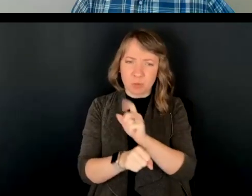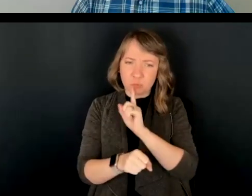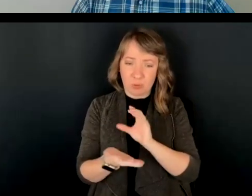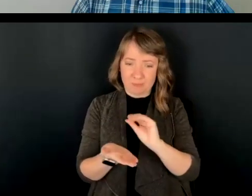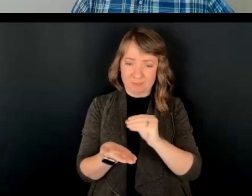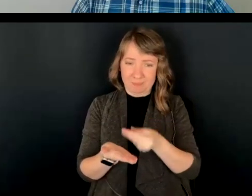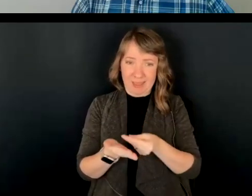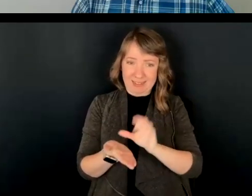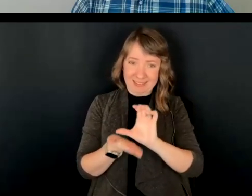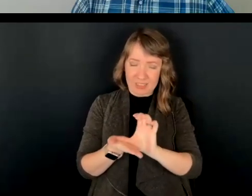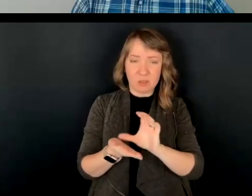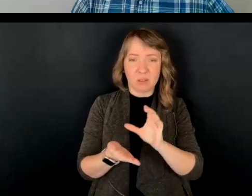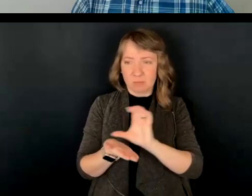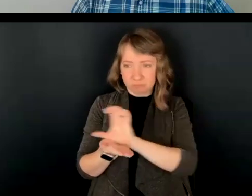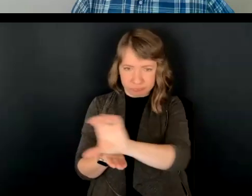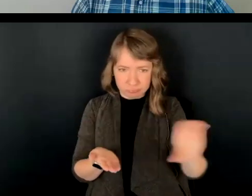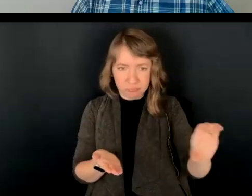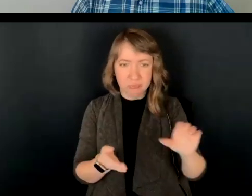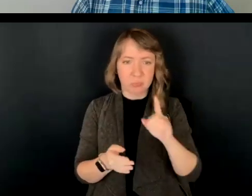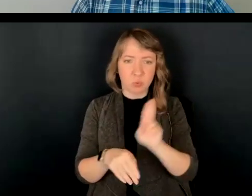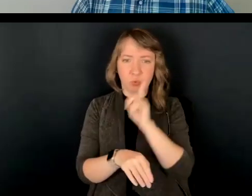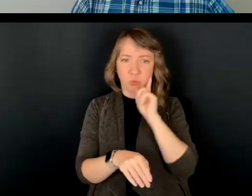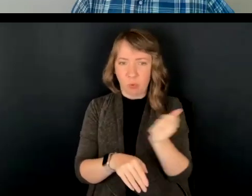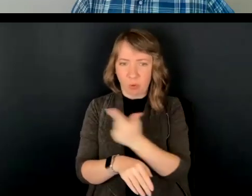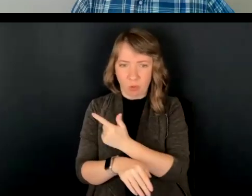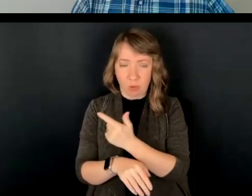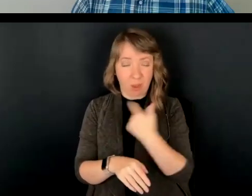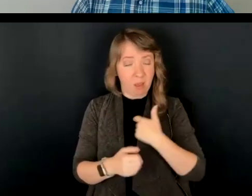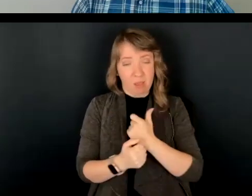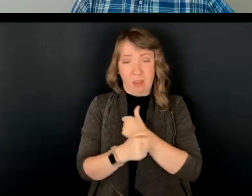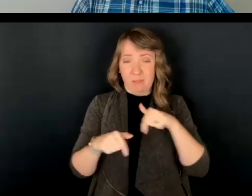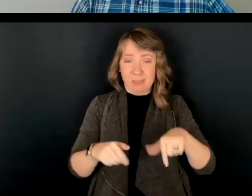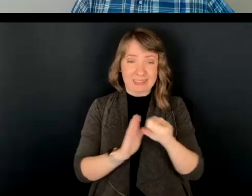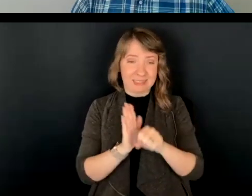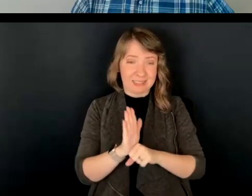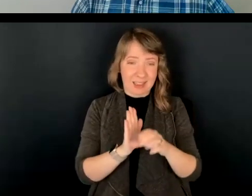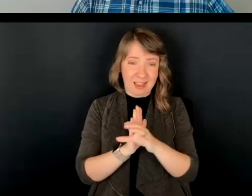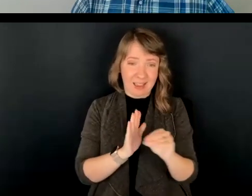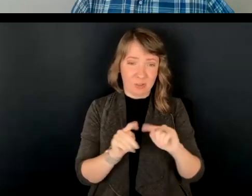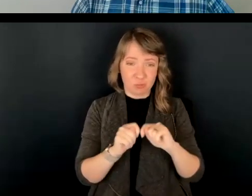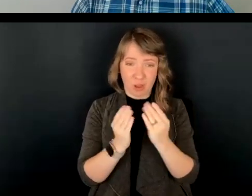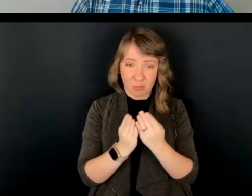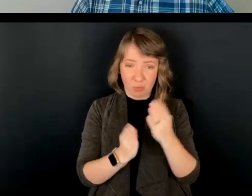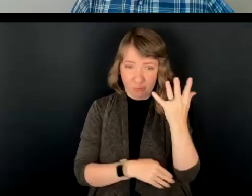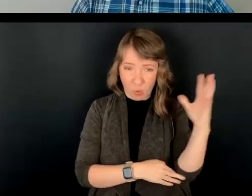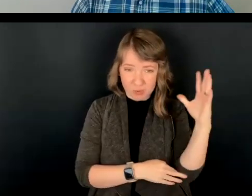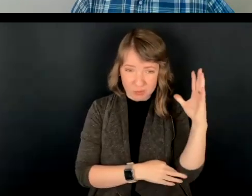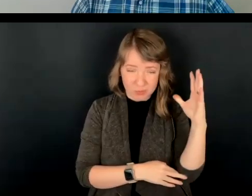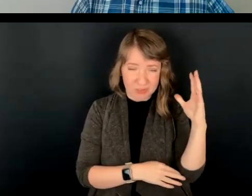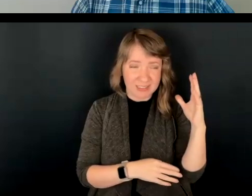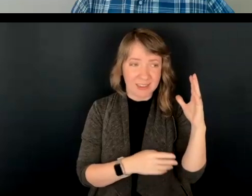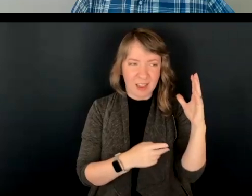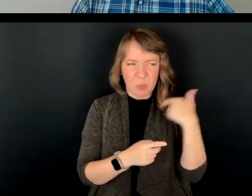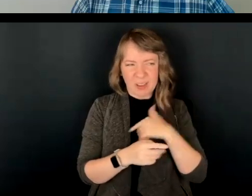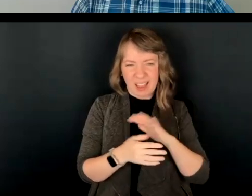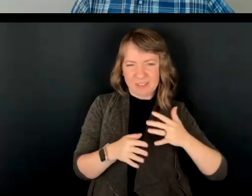why I love state and private tribal forestry. We're sort of a hidden part of the agency, in the